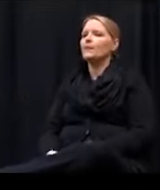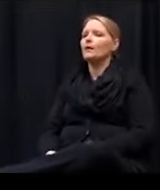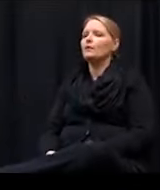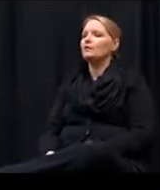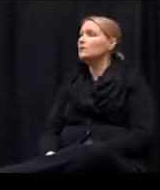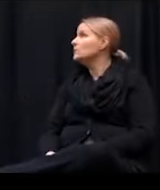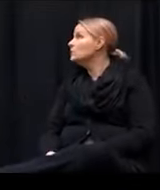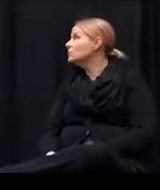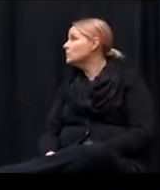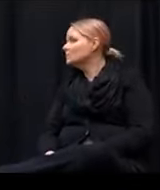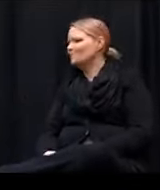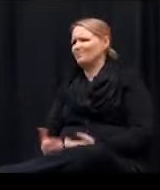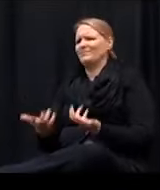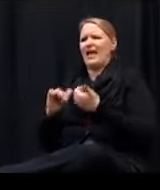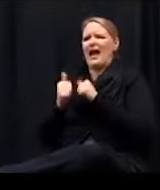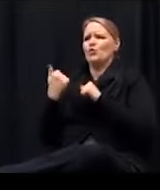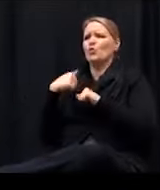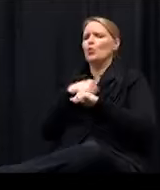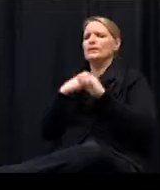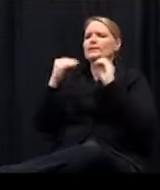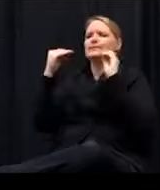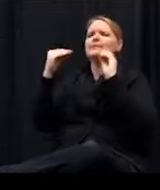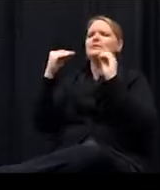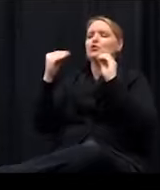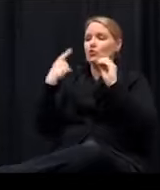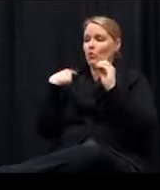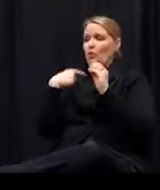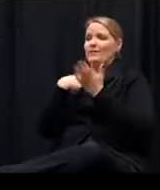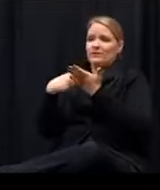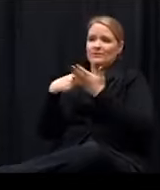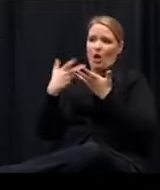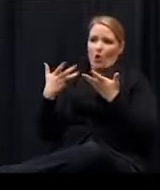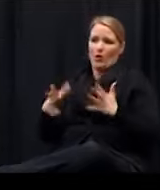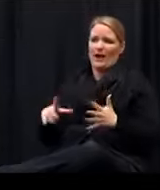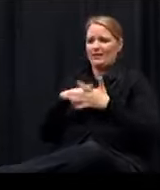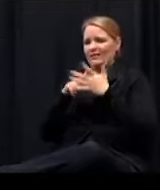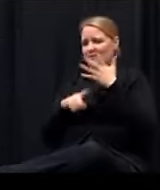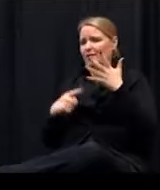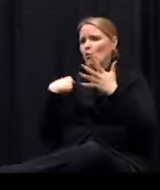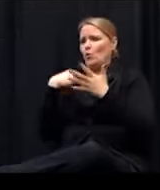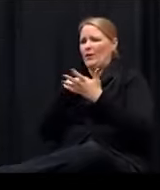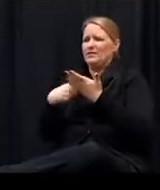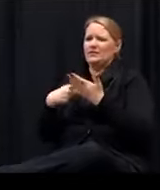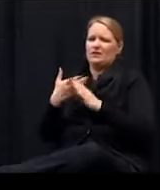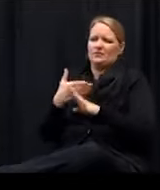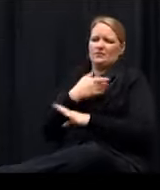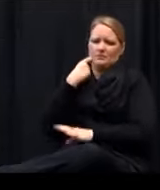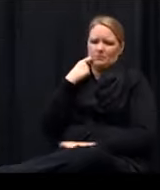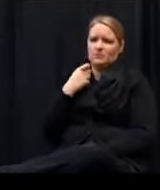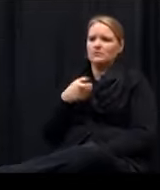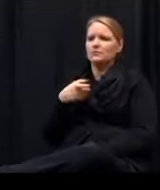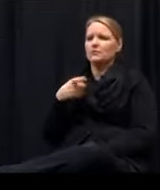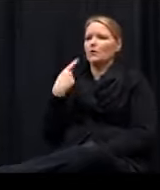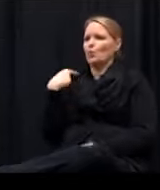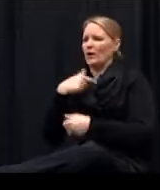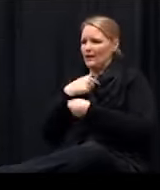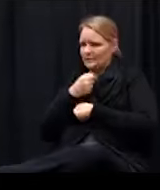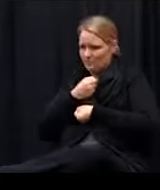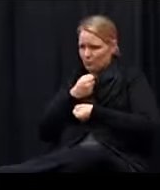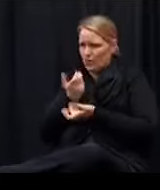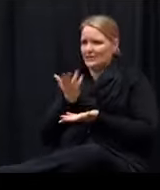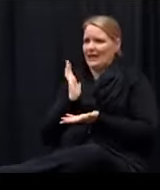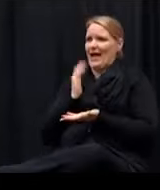So how do we teach? Well, we've talked a lot about different things that we had talked about just before. We express our own